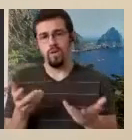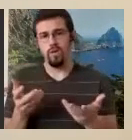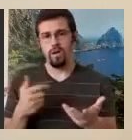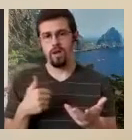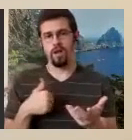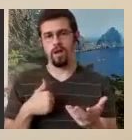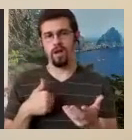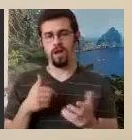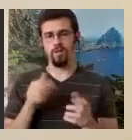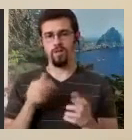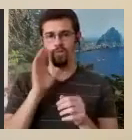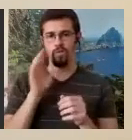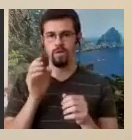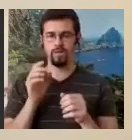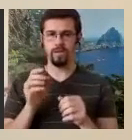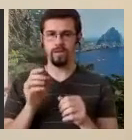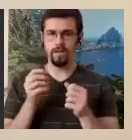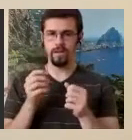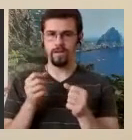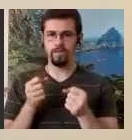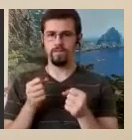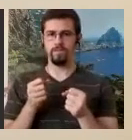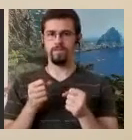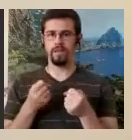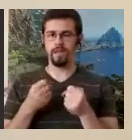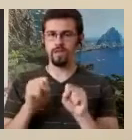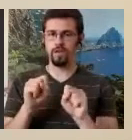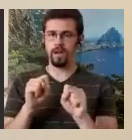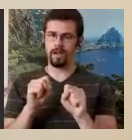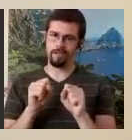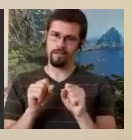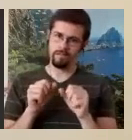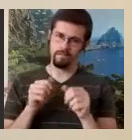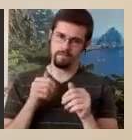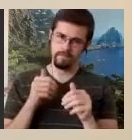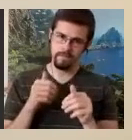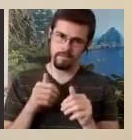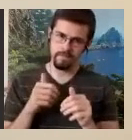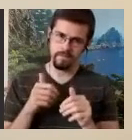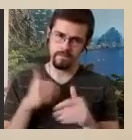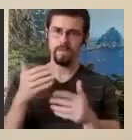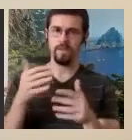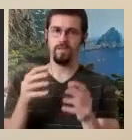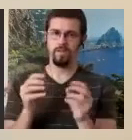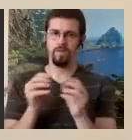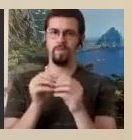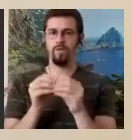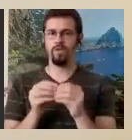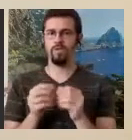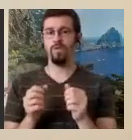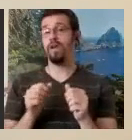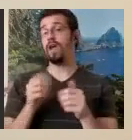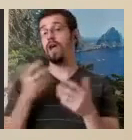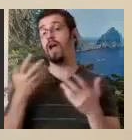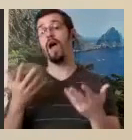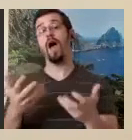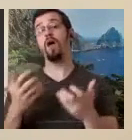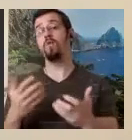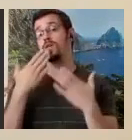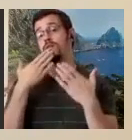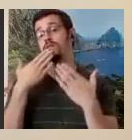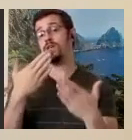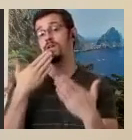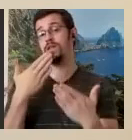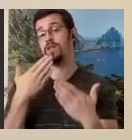to contact me or any further questions, just please feel free to do so. That's it. And thank you. I'd like to thank